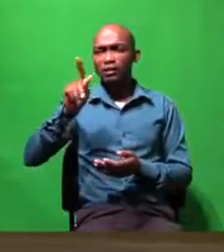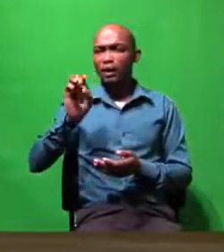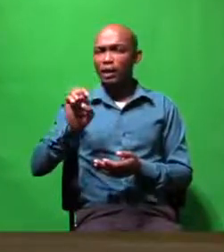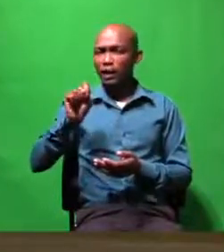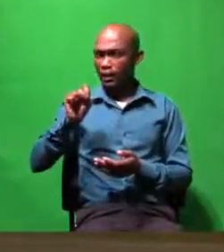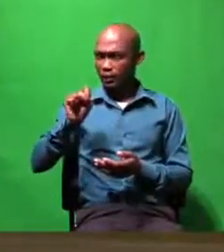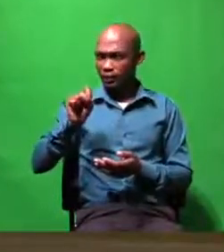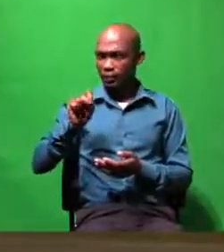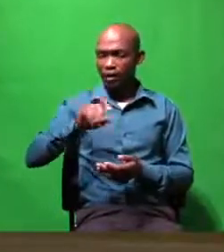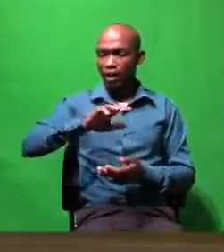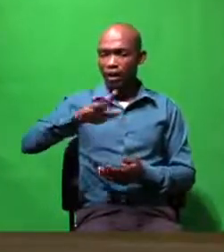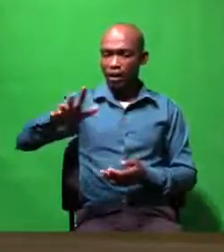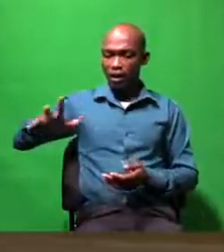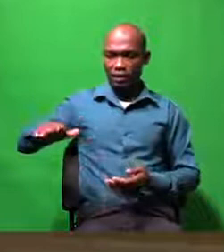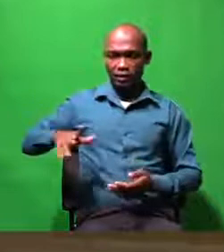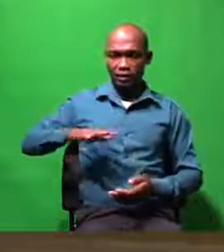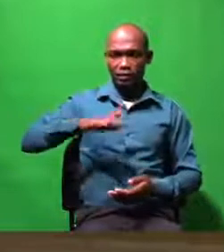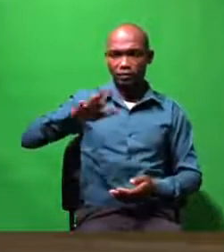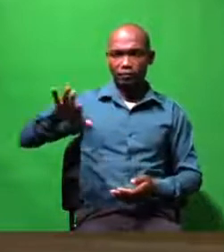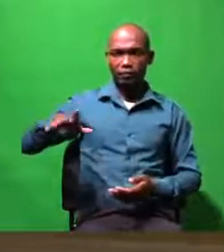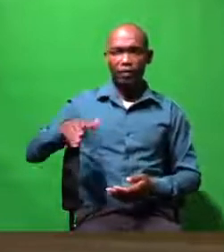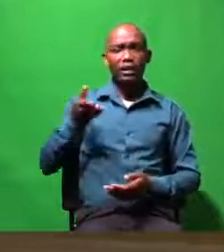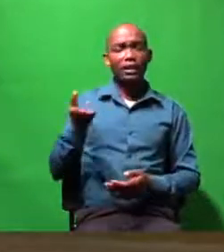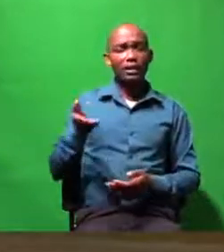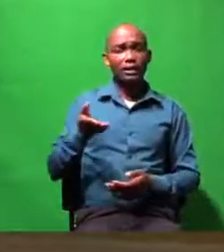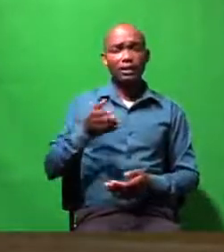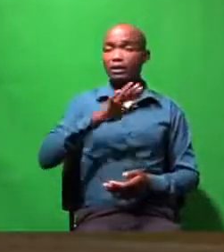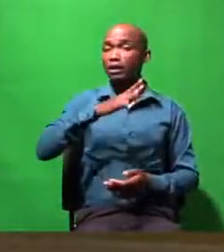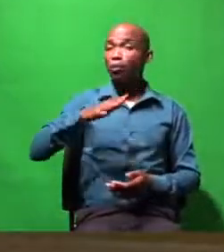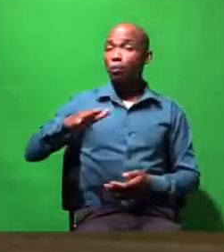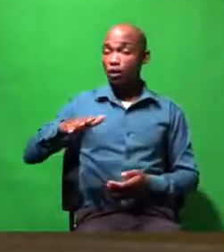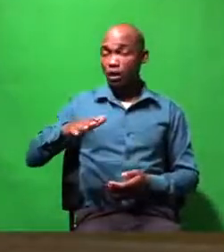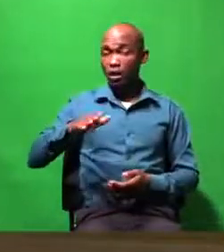Lakes is a water bodies